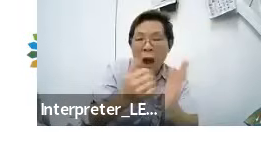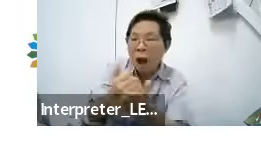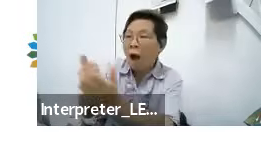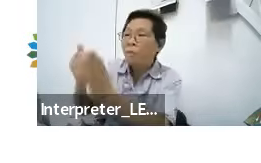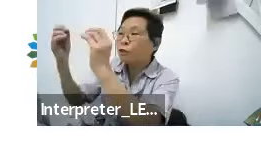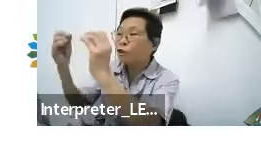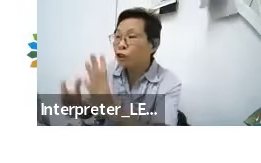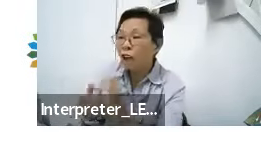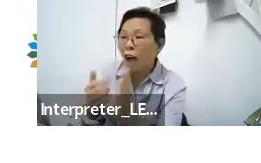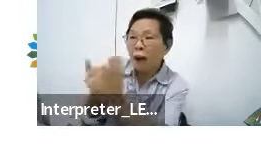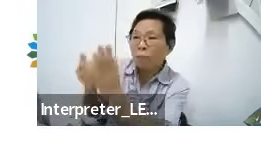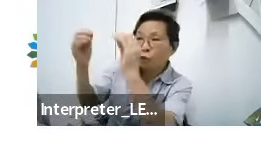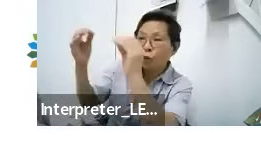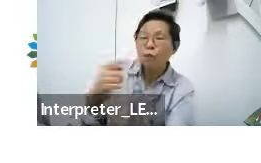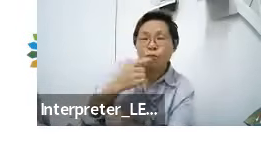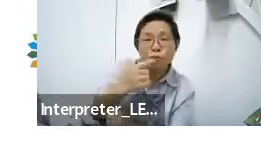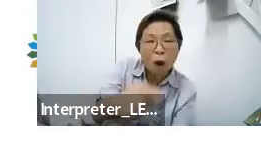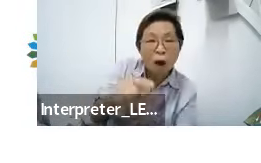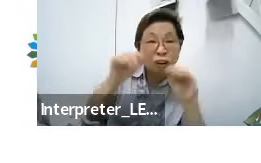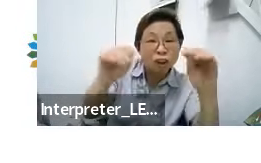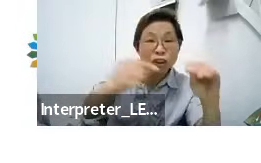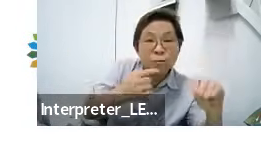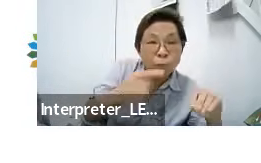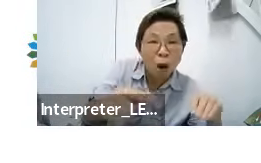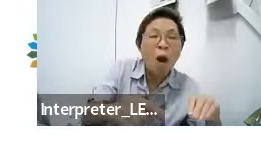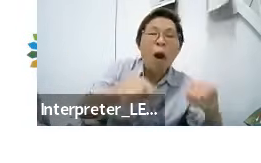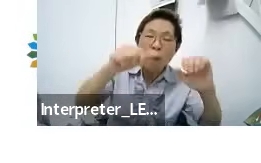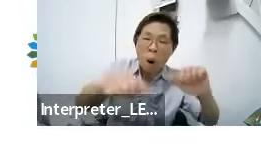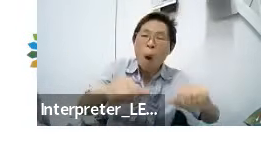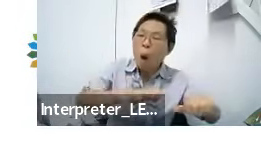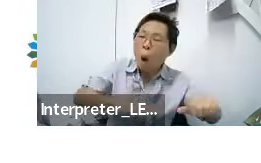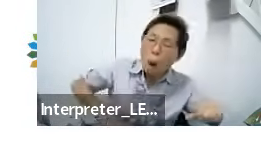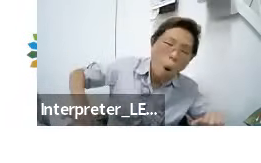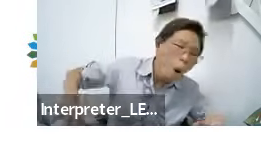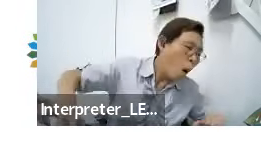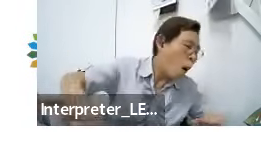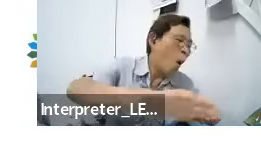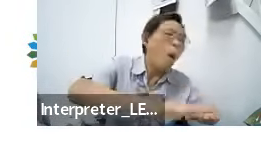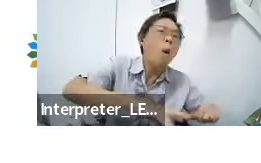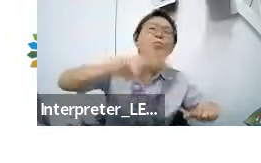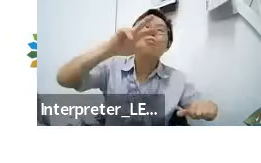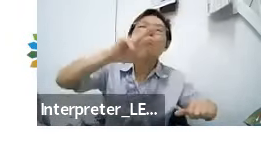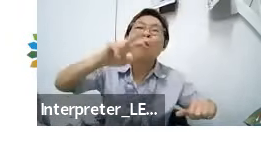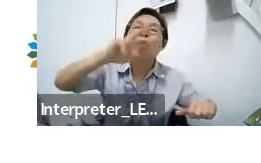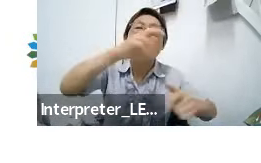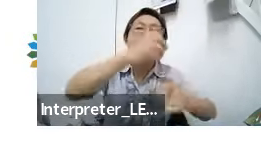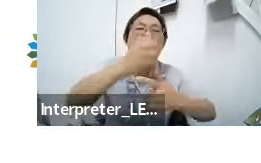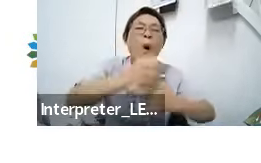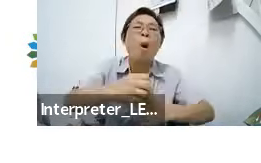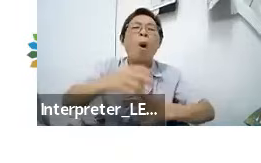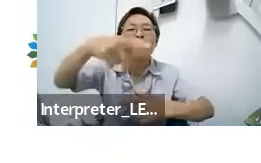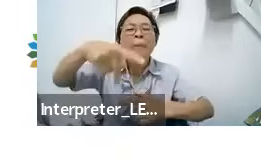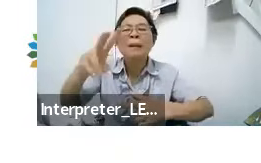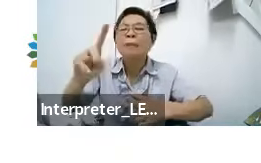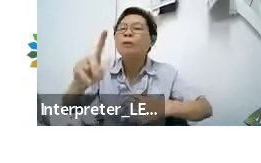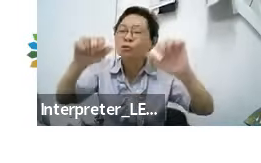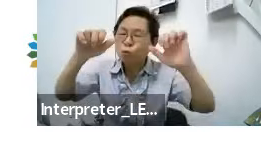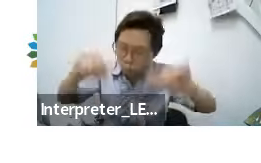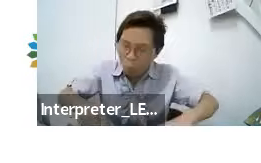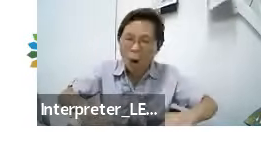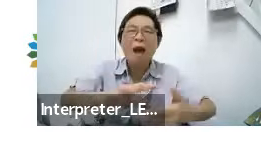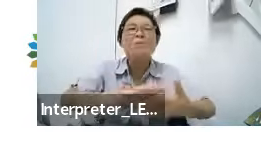their instructions accessible to any kind of student, not only student